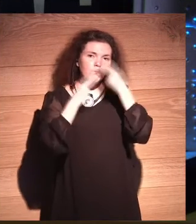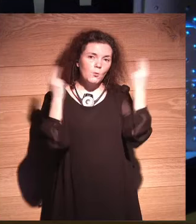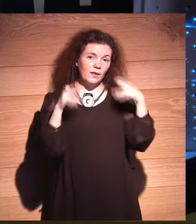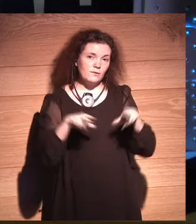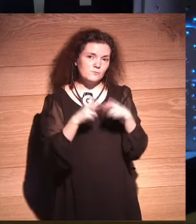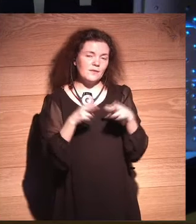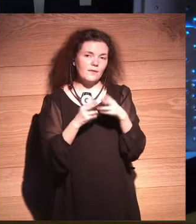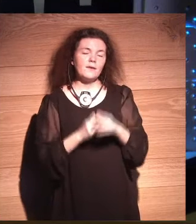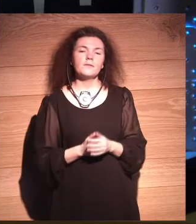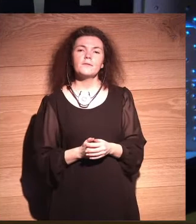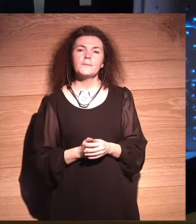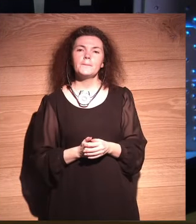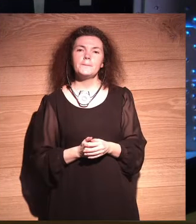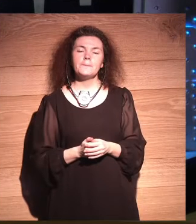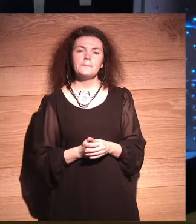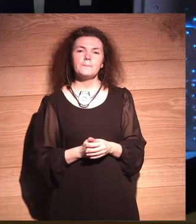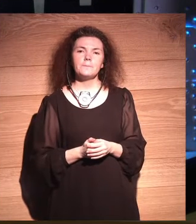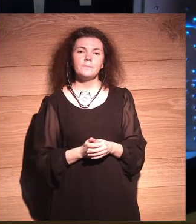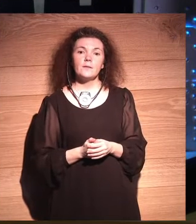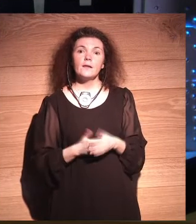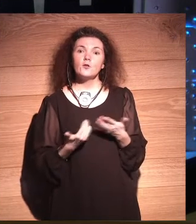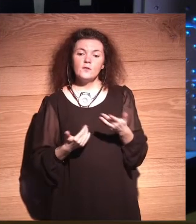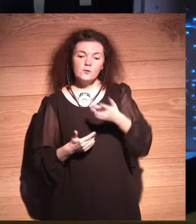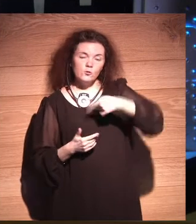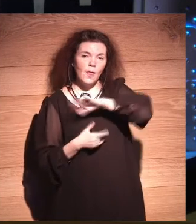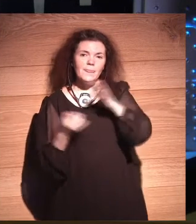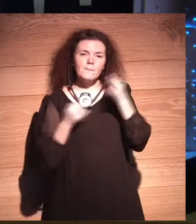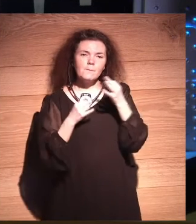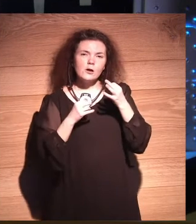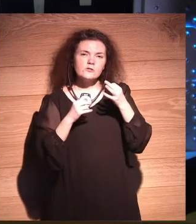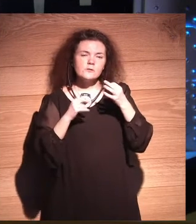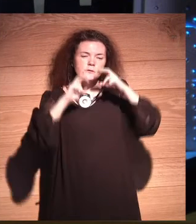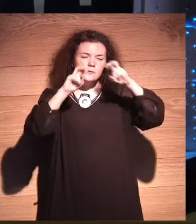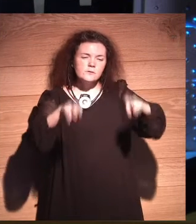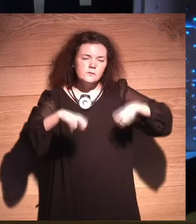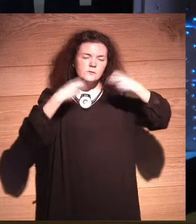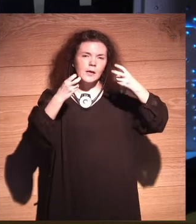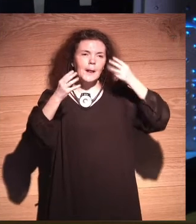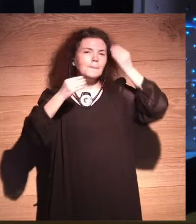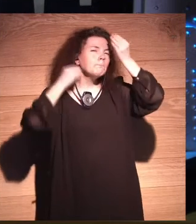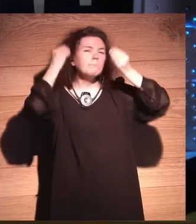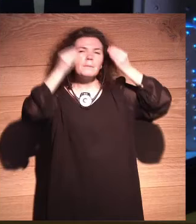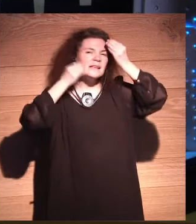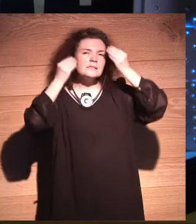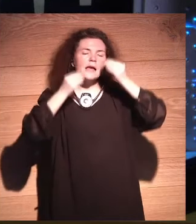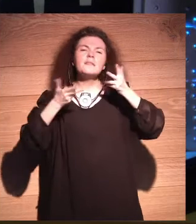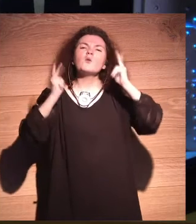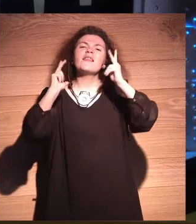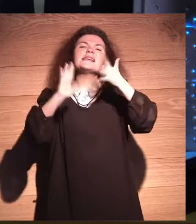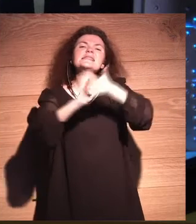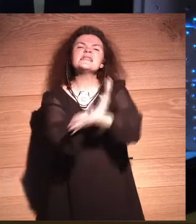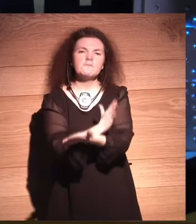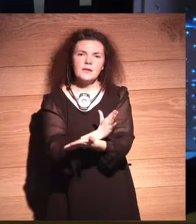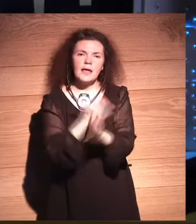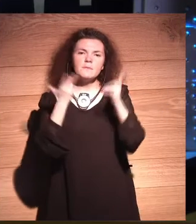we have for rethinking what democracy means, for really changing and reinventing and reimagining